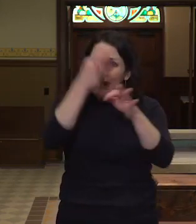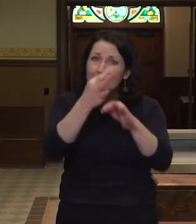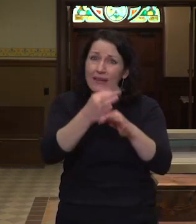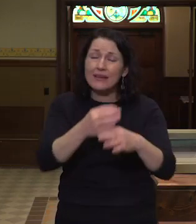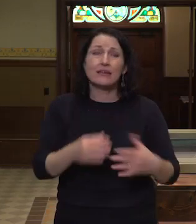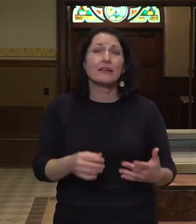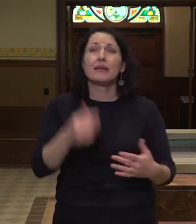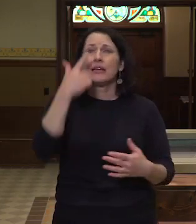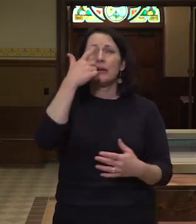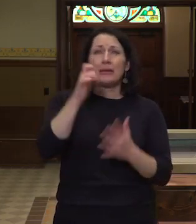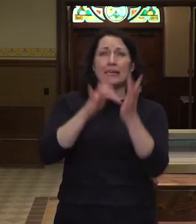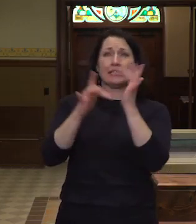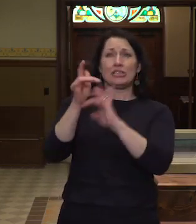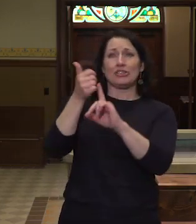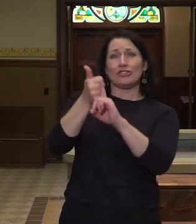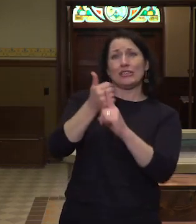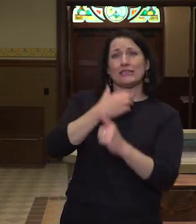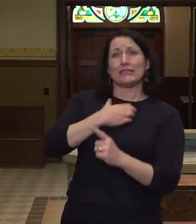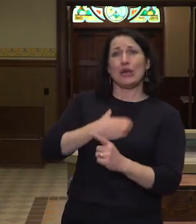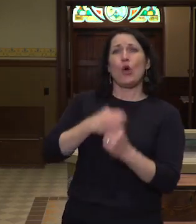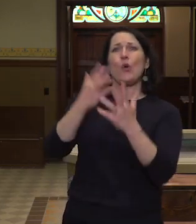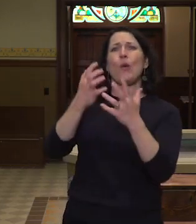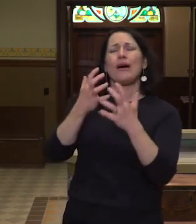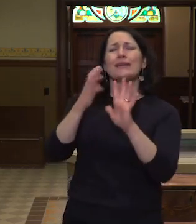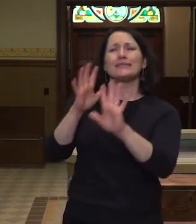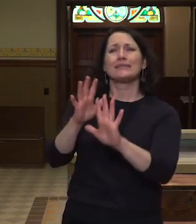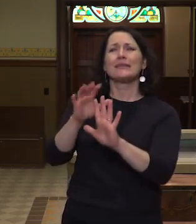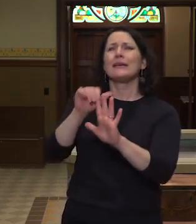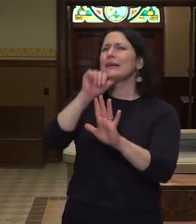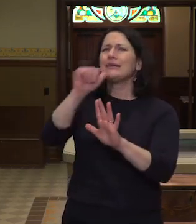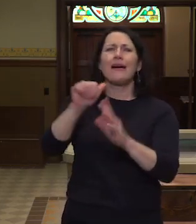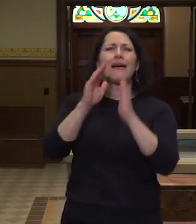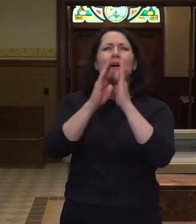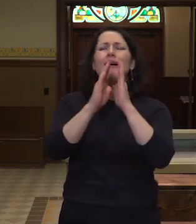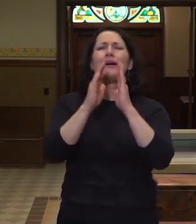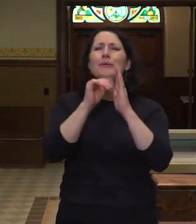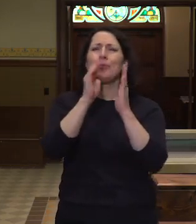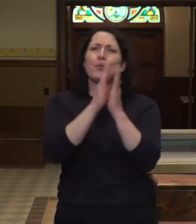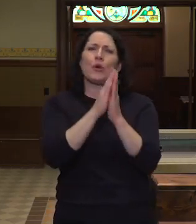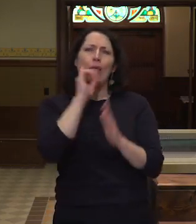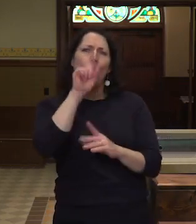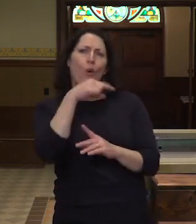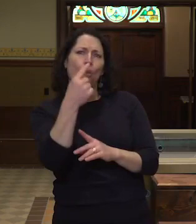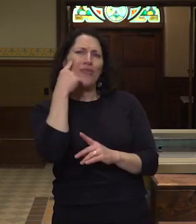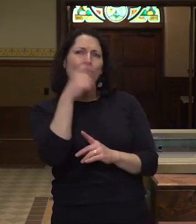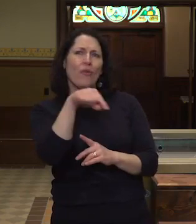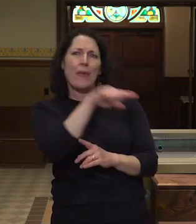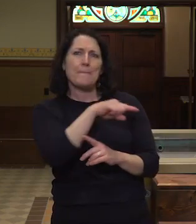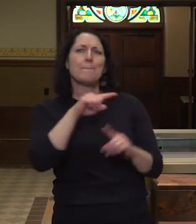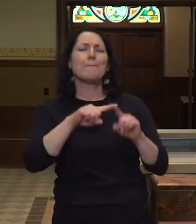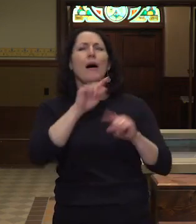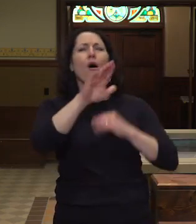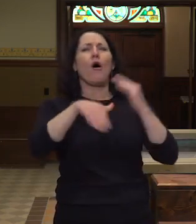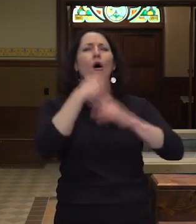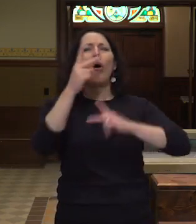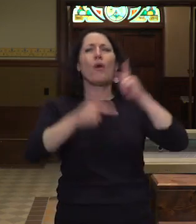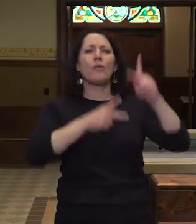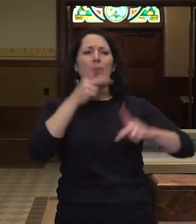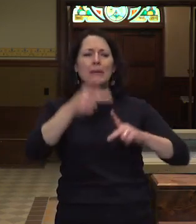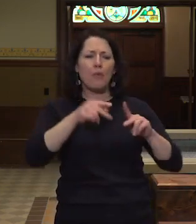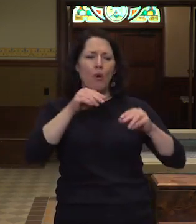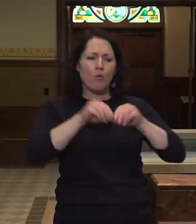it's his desire that he's not only praying for them, but it's for all of those who will come